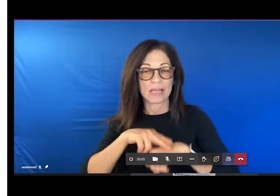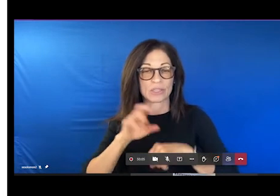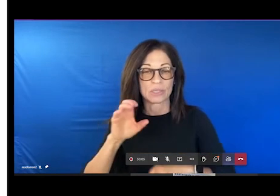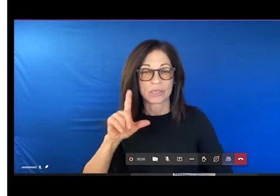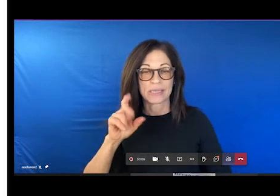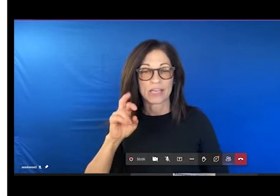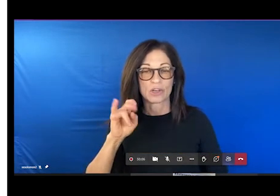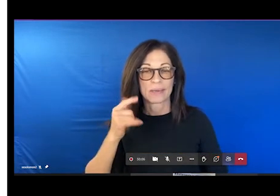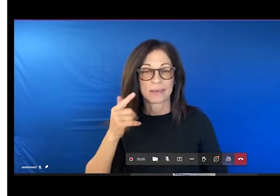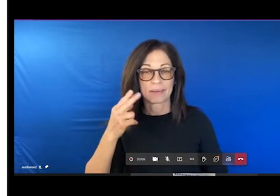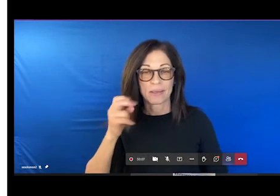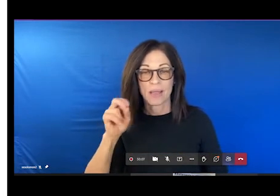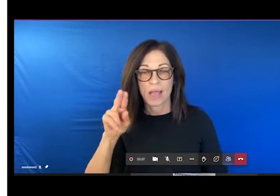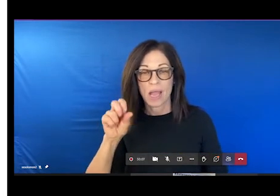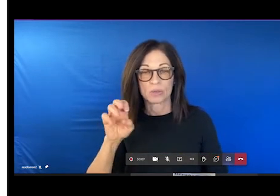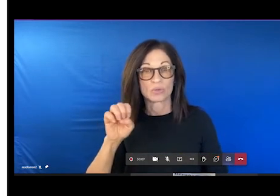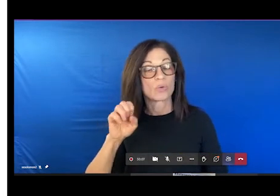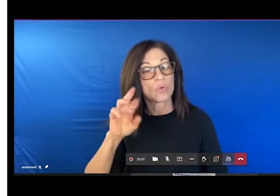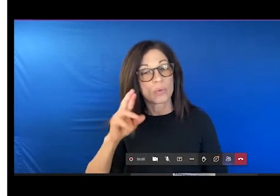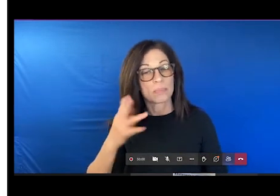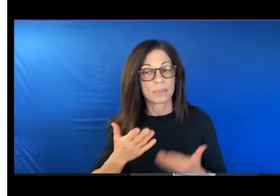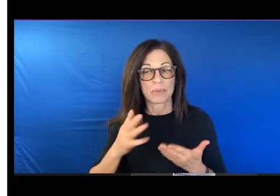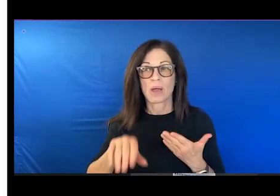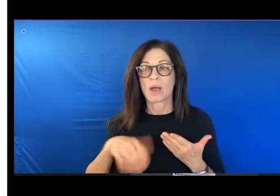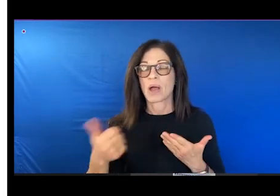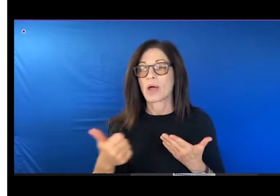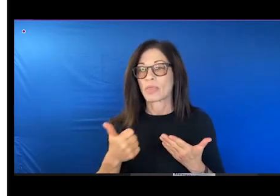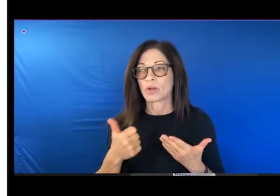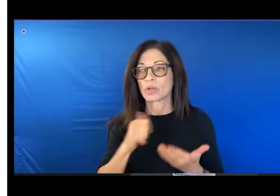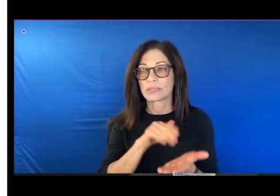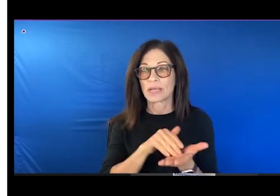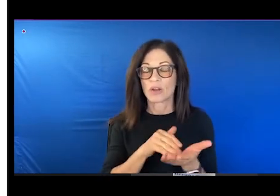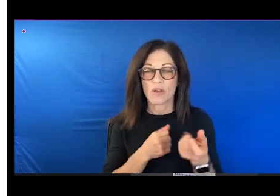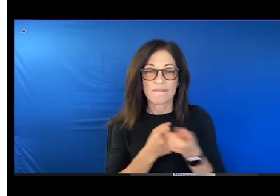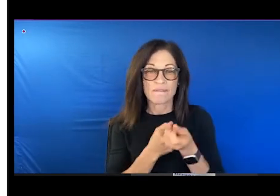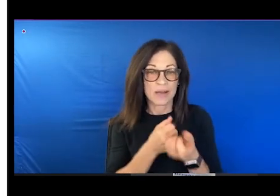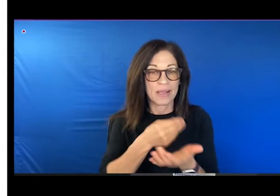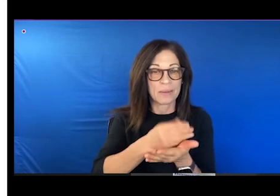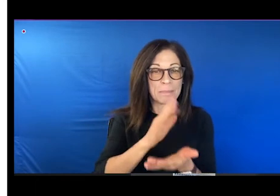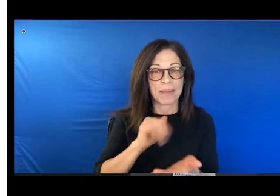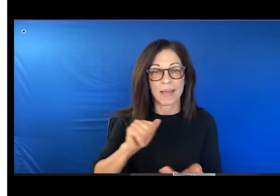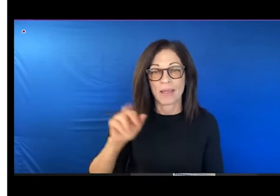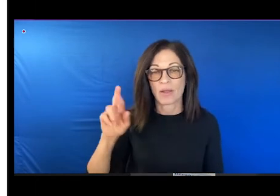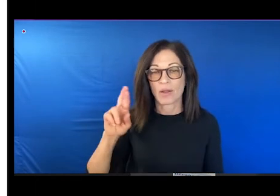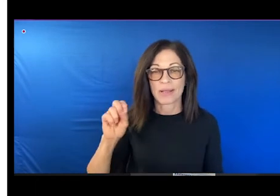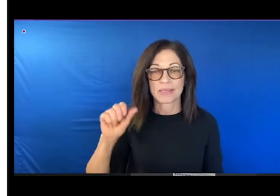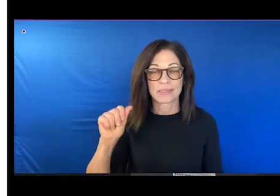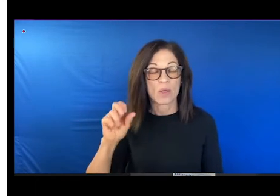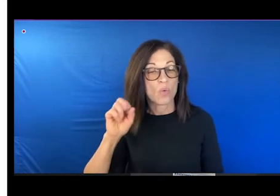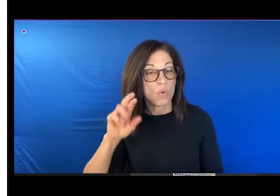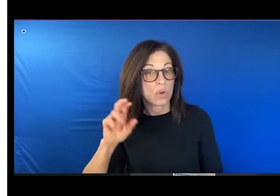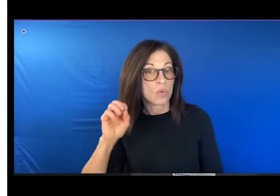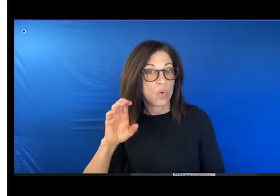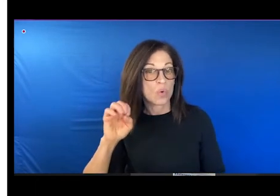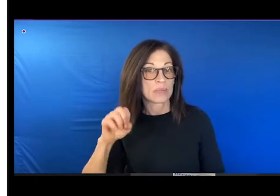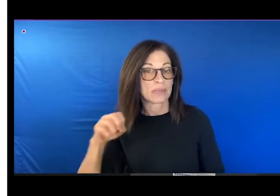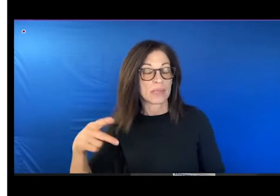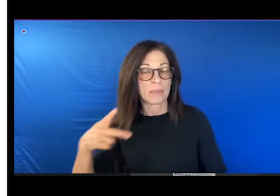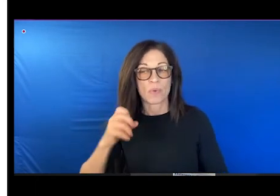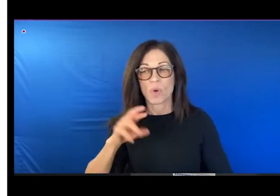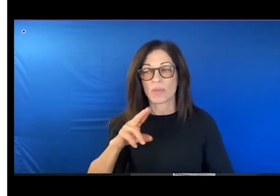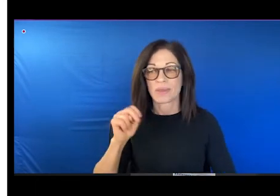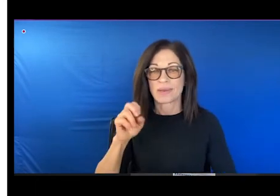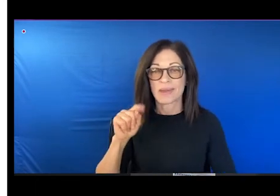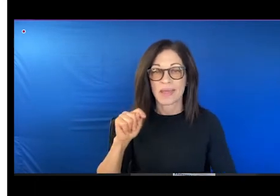to what the National Clearinghouse is, or maybe another center funded by RSA or OSEP,